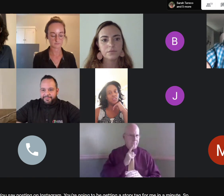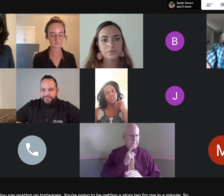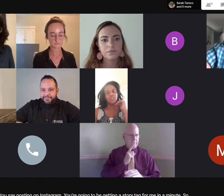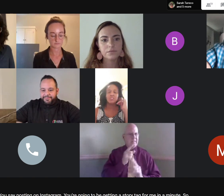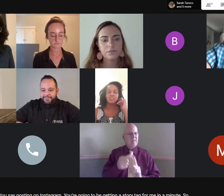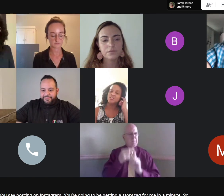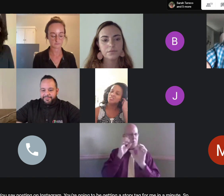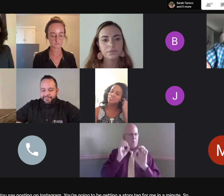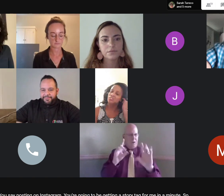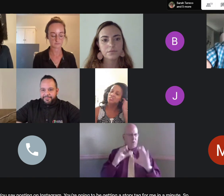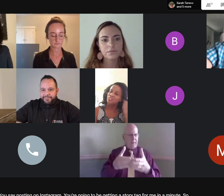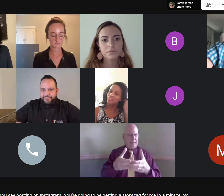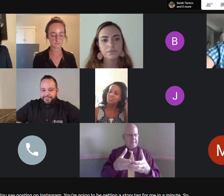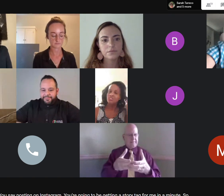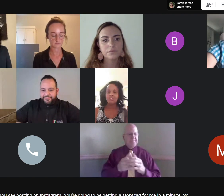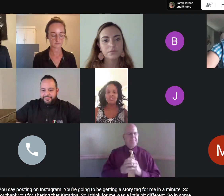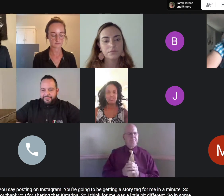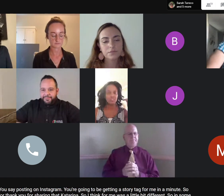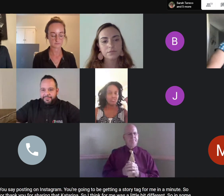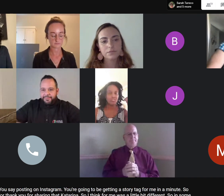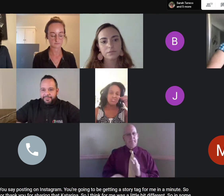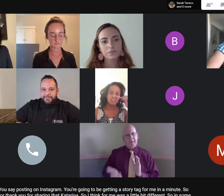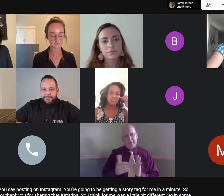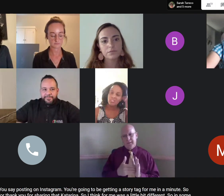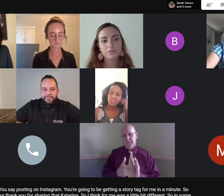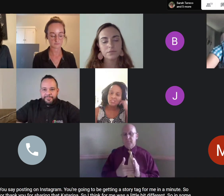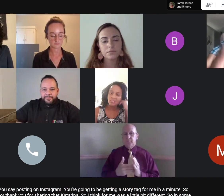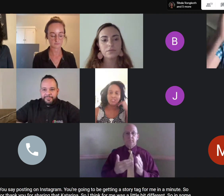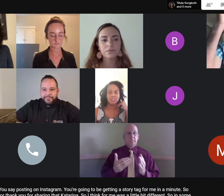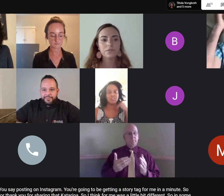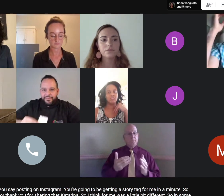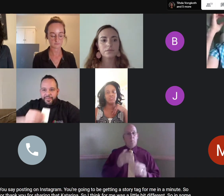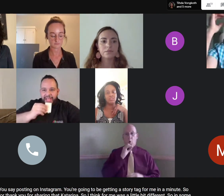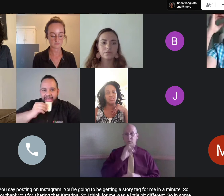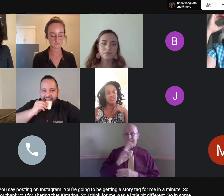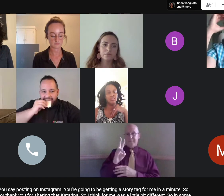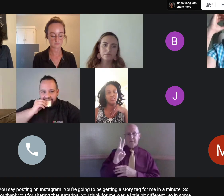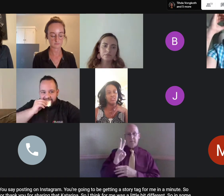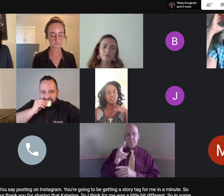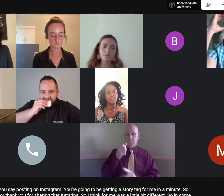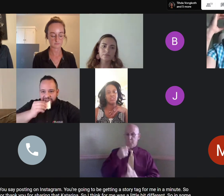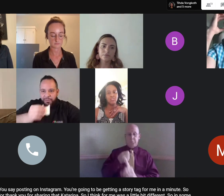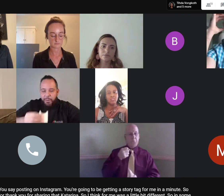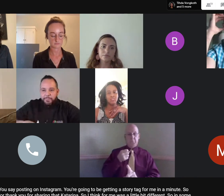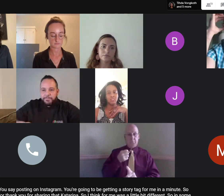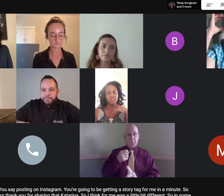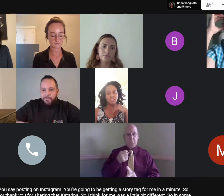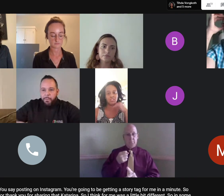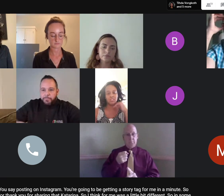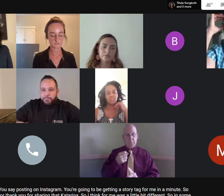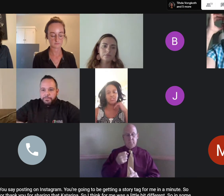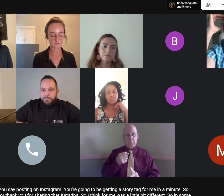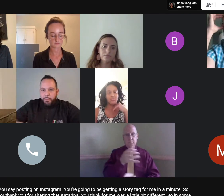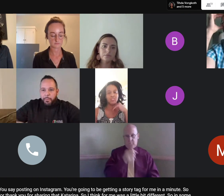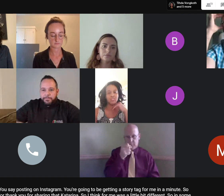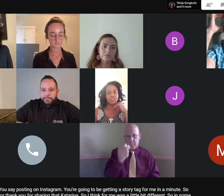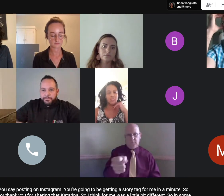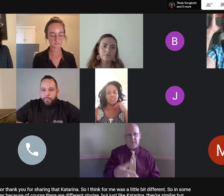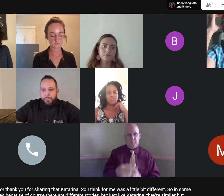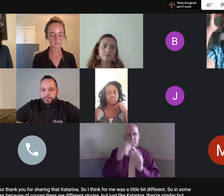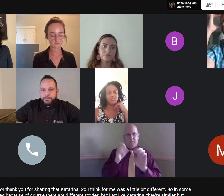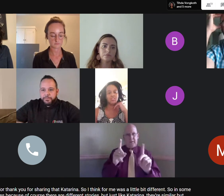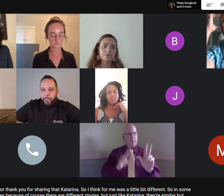Just again, the story of having normal hearing, losing my hearing, and then being immediately placed into a special education